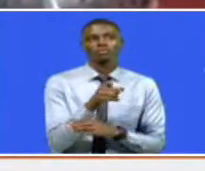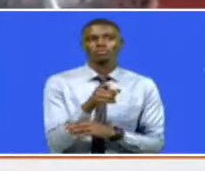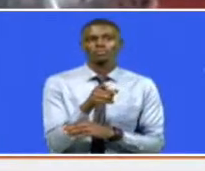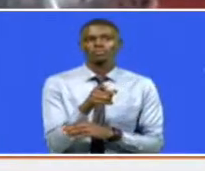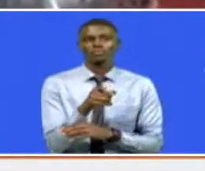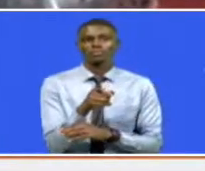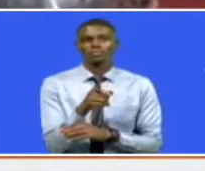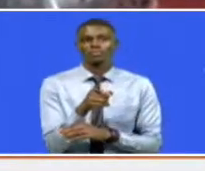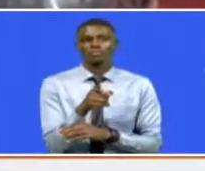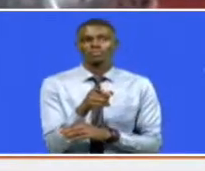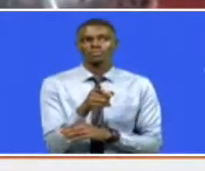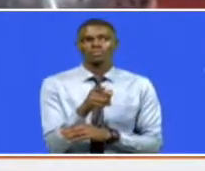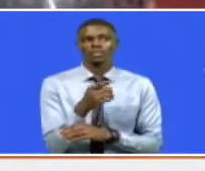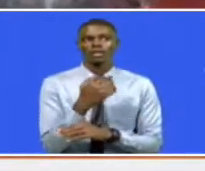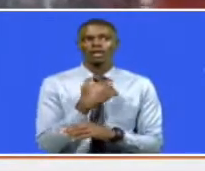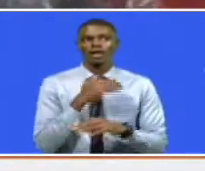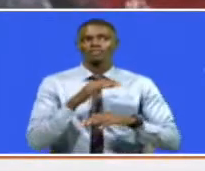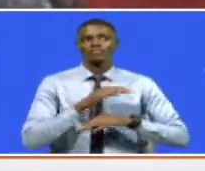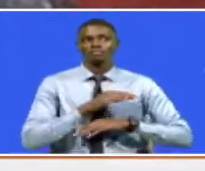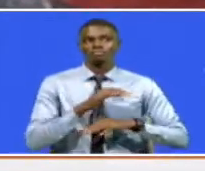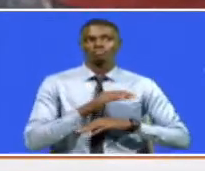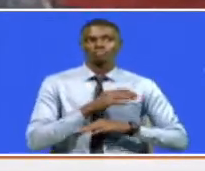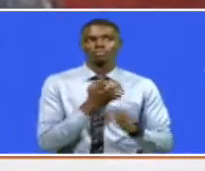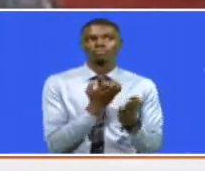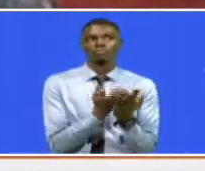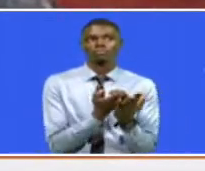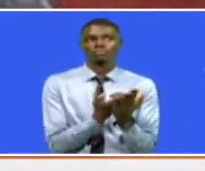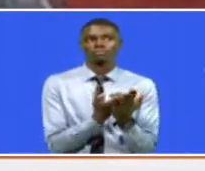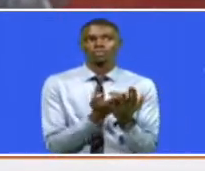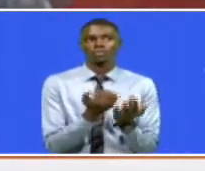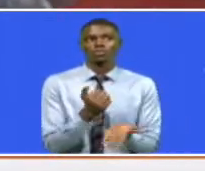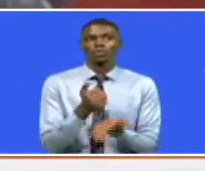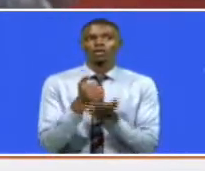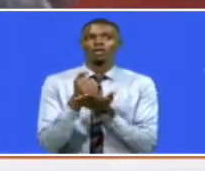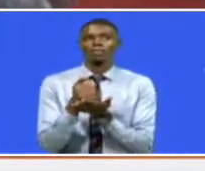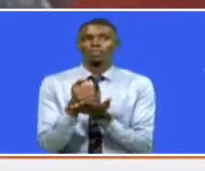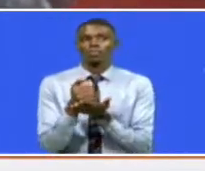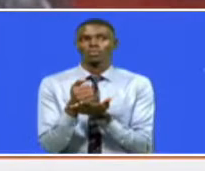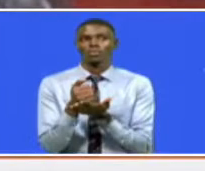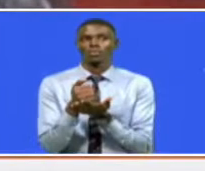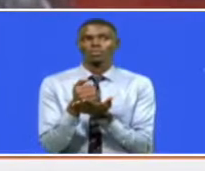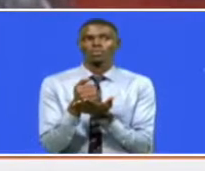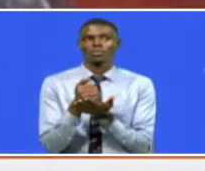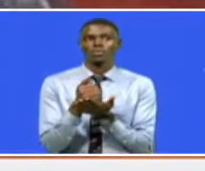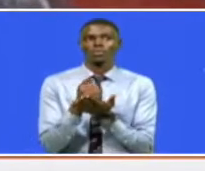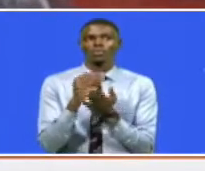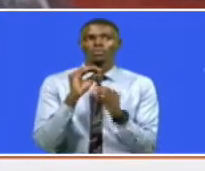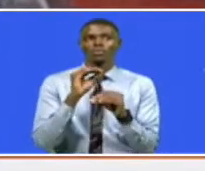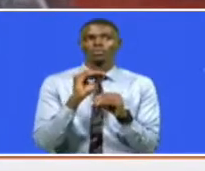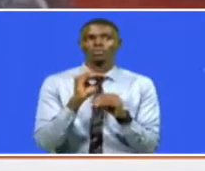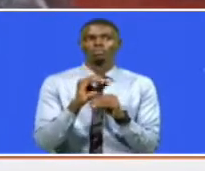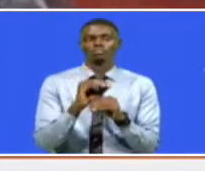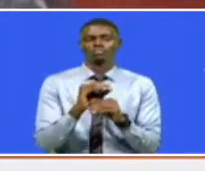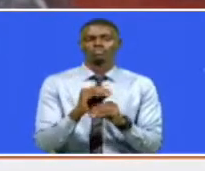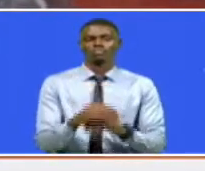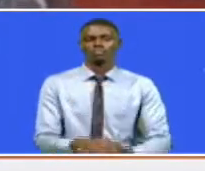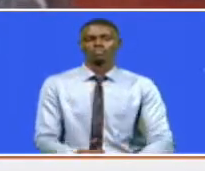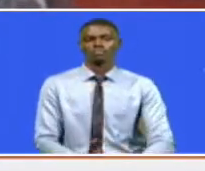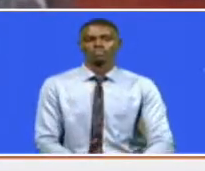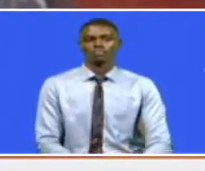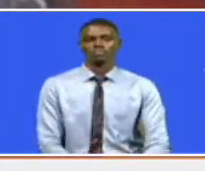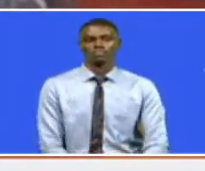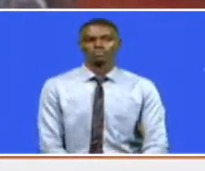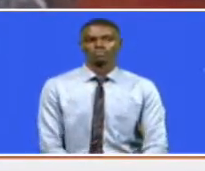prosecution has sufficient weight to enable it to place the two accused persons